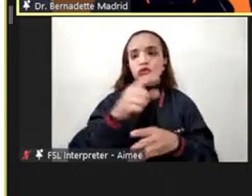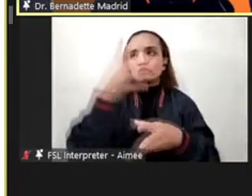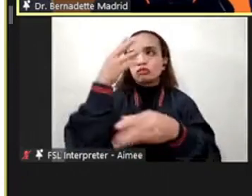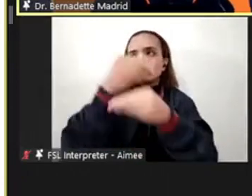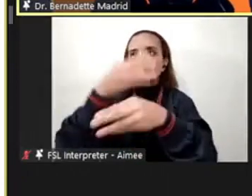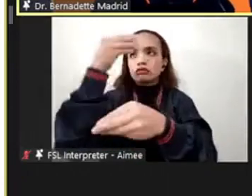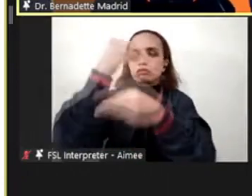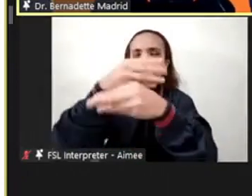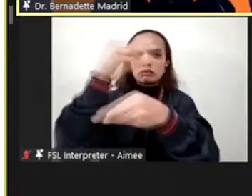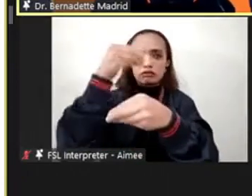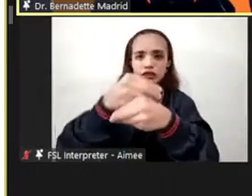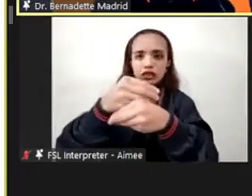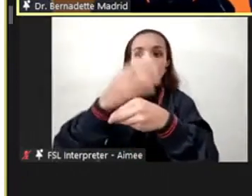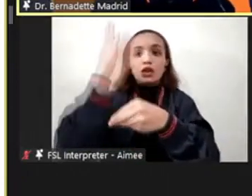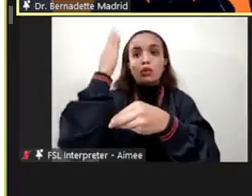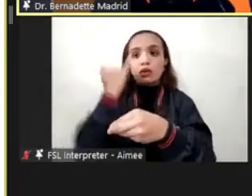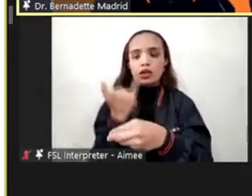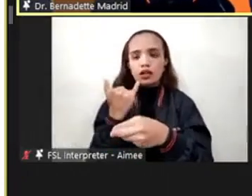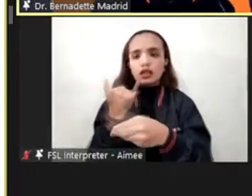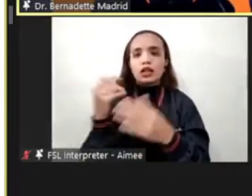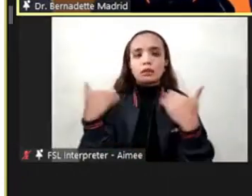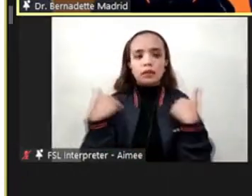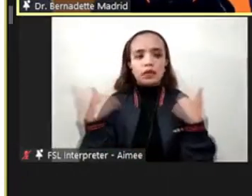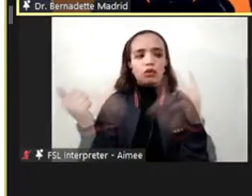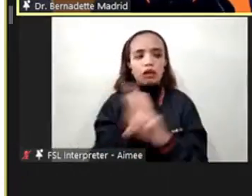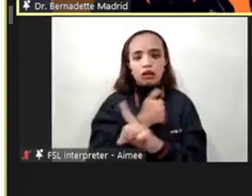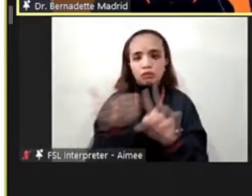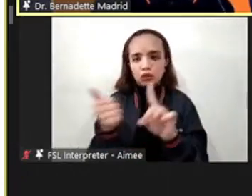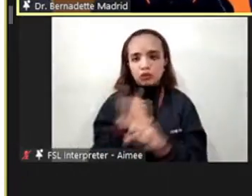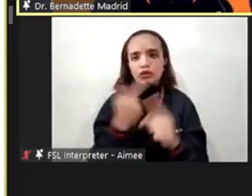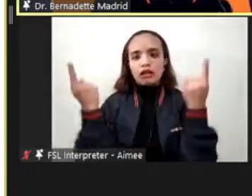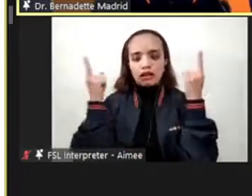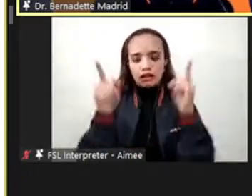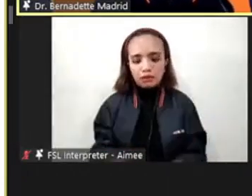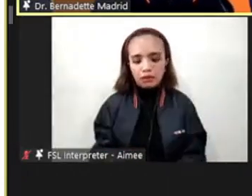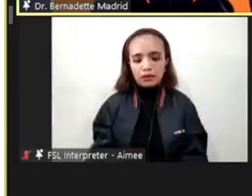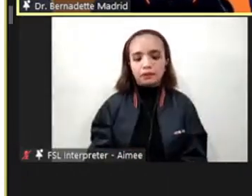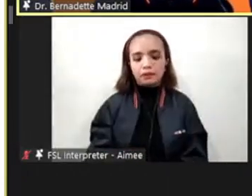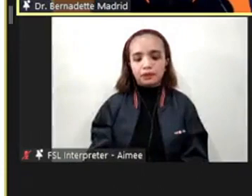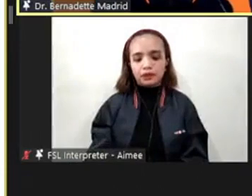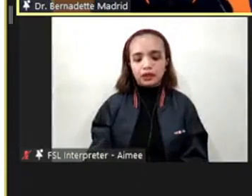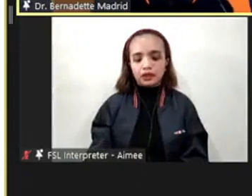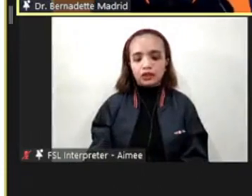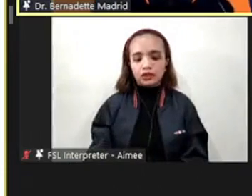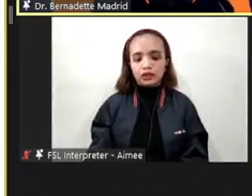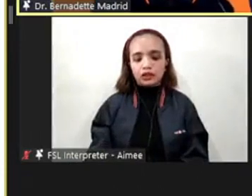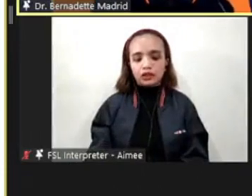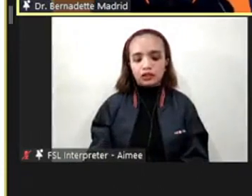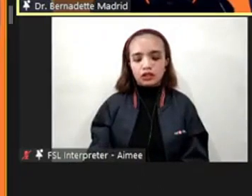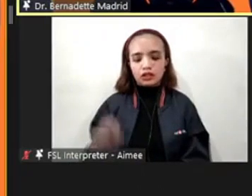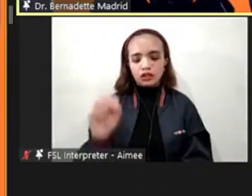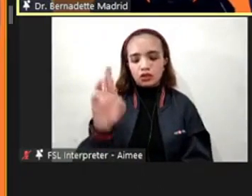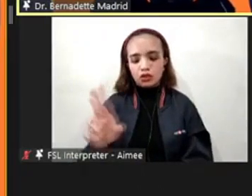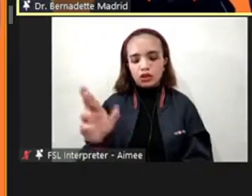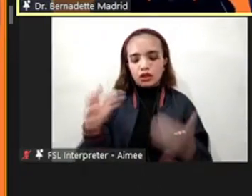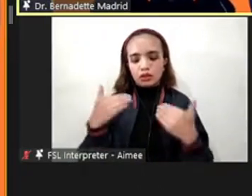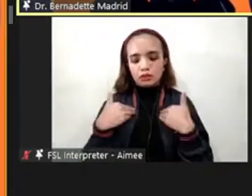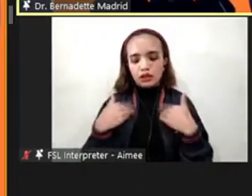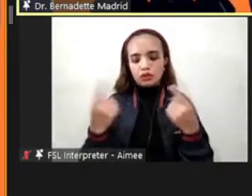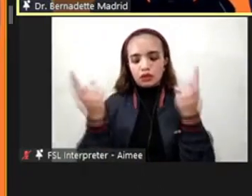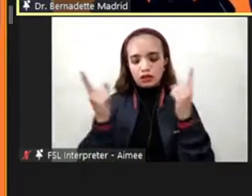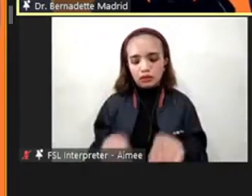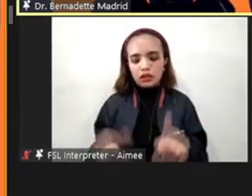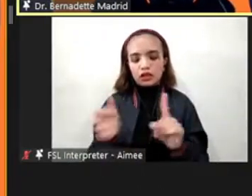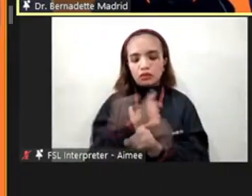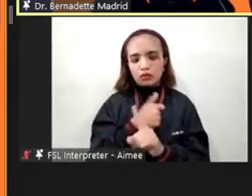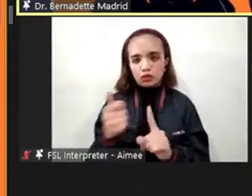the fact that abuse is also happening, or by itself can also cause abuse to happen. And so